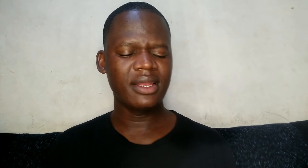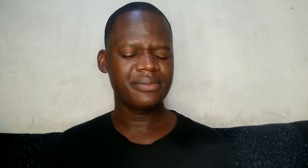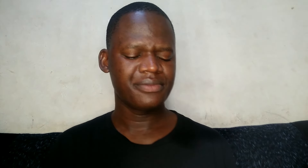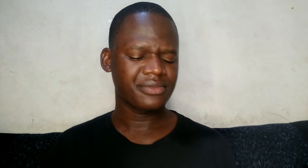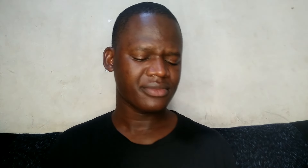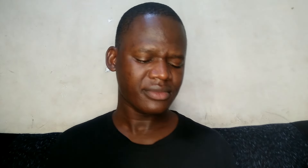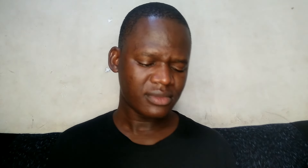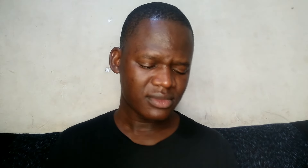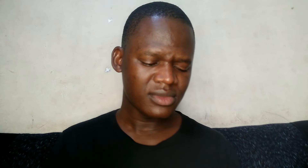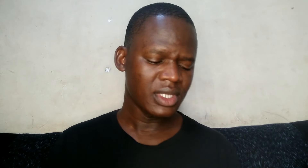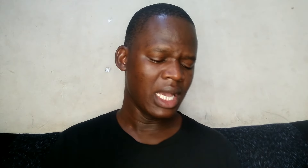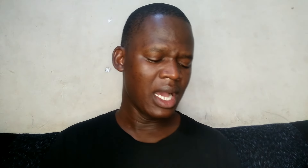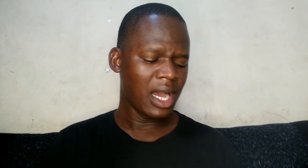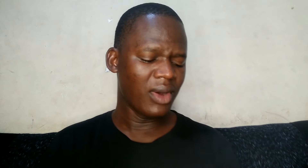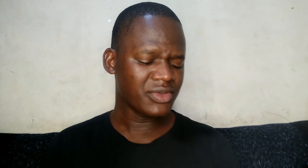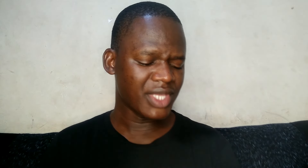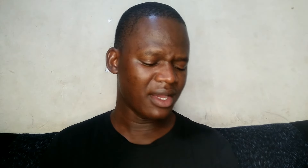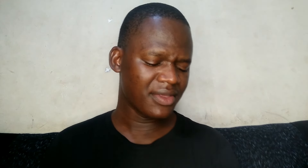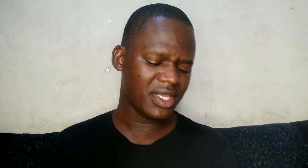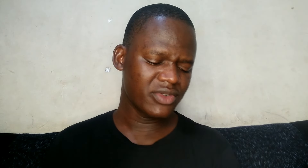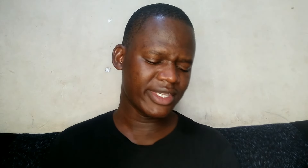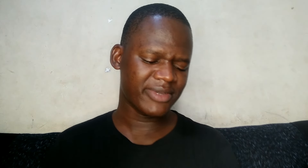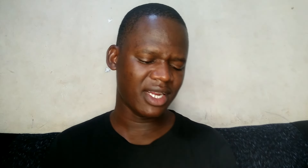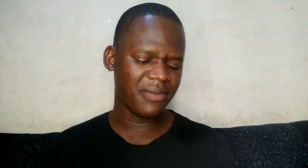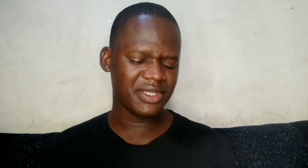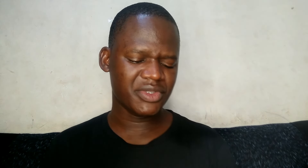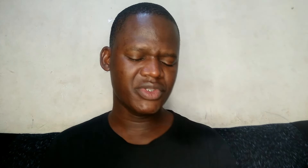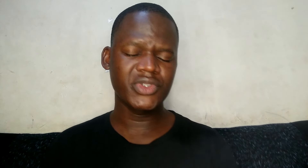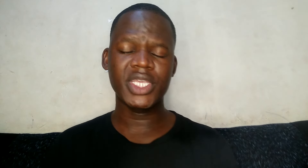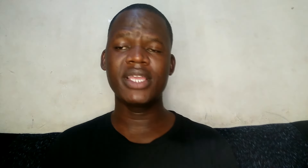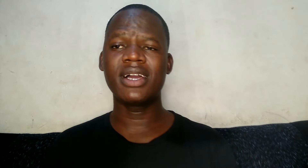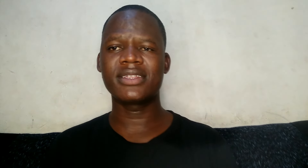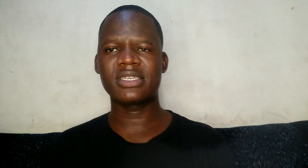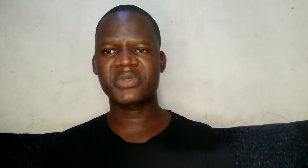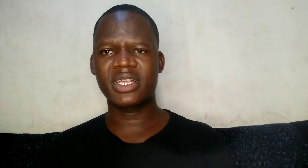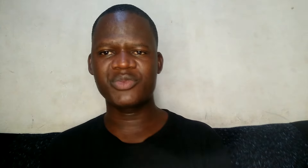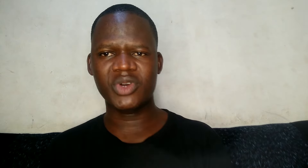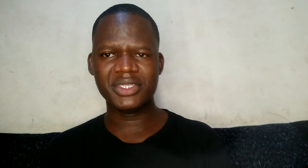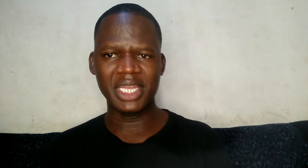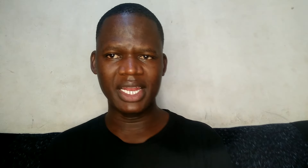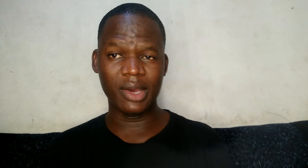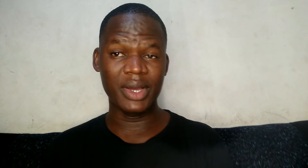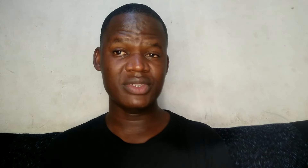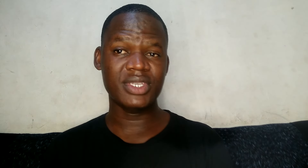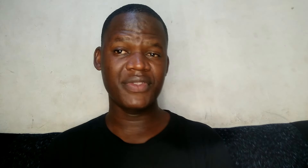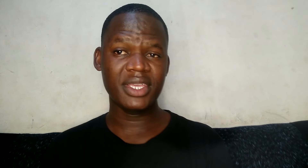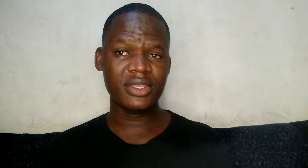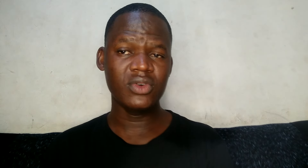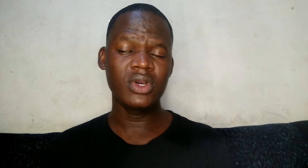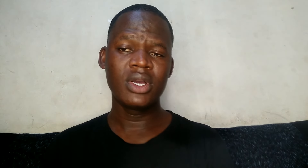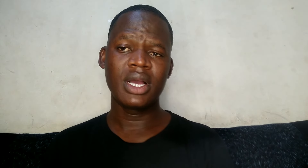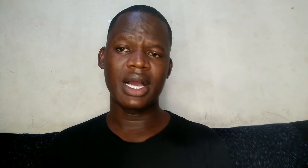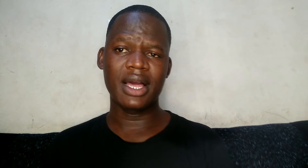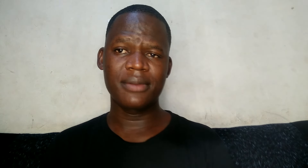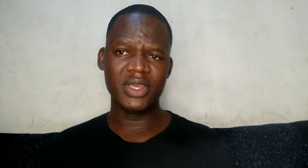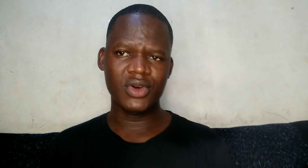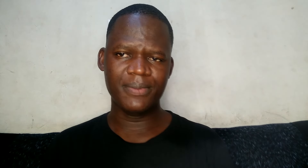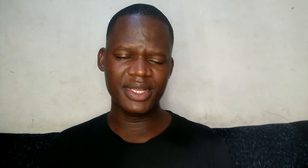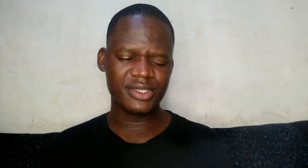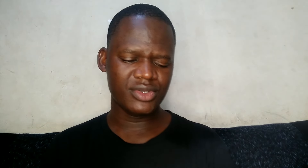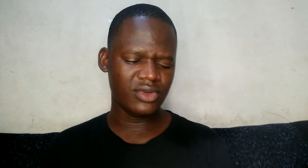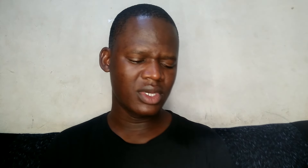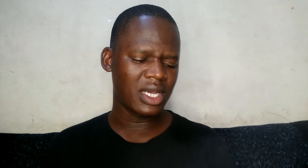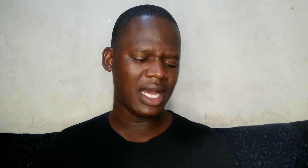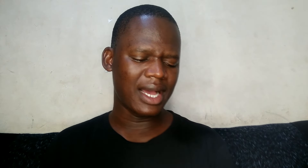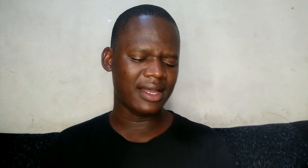this channel. I want to thank the new subscribers who tune in and subscribe to our channel. I want to say thank you, and may